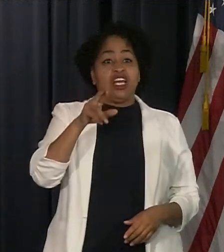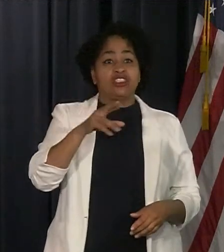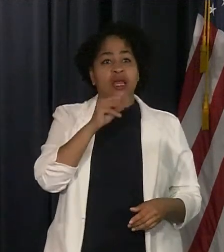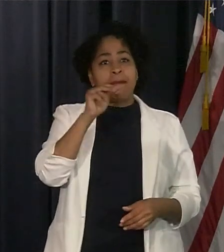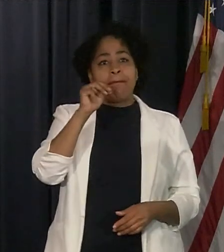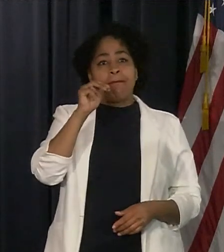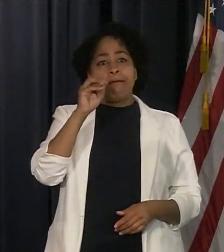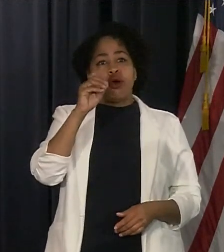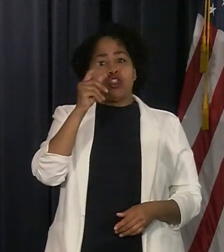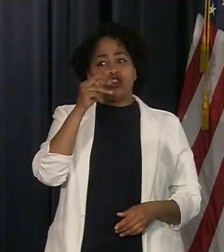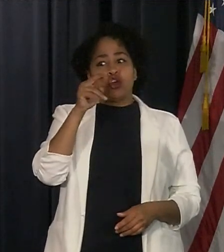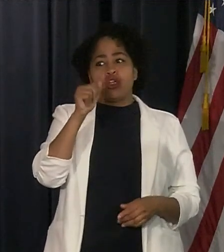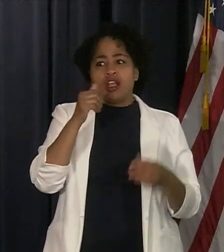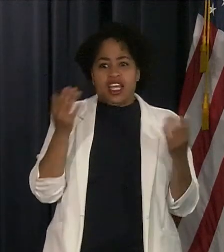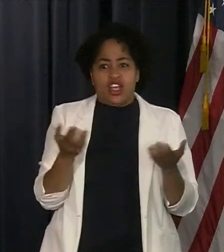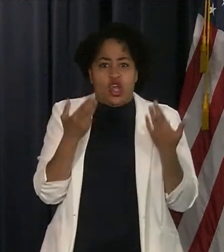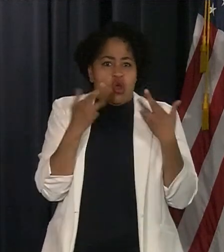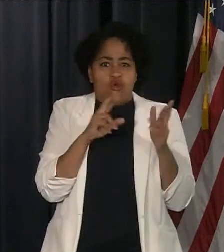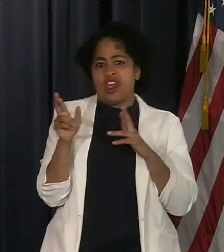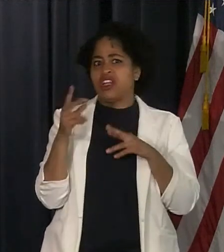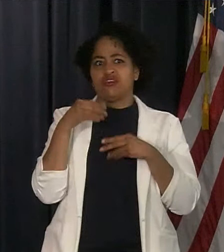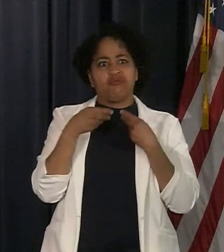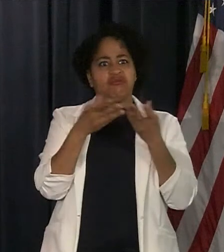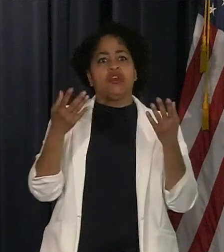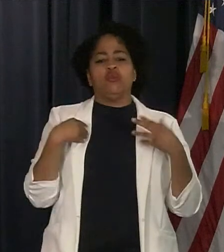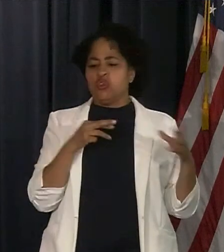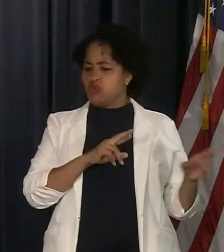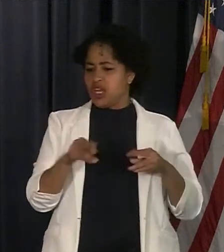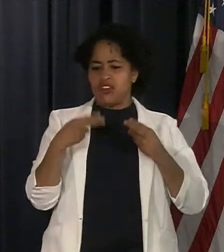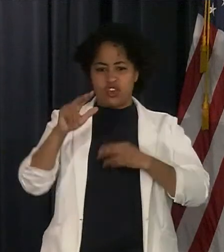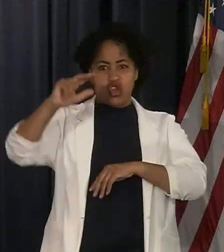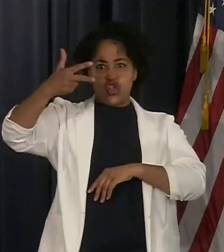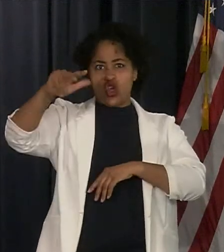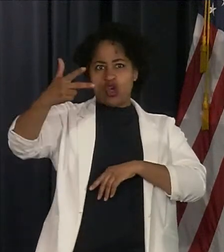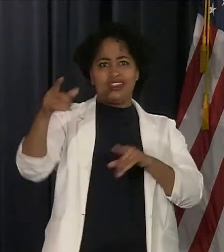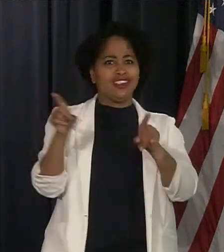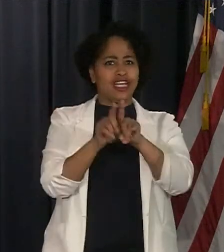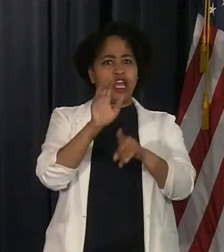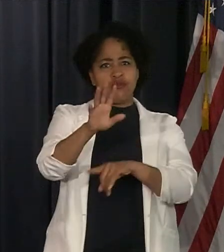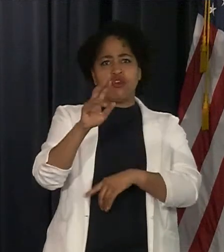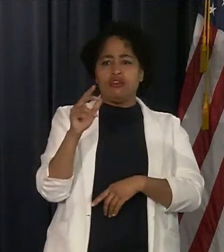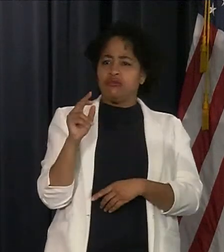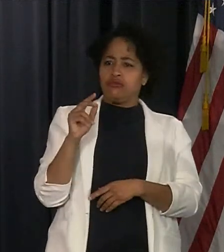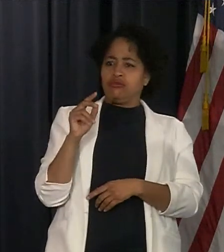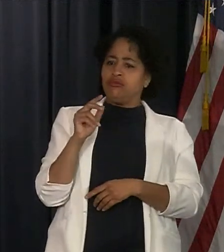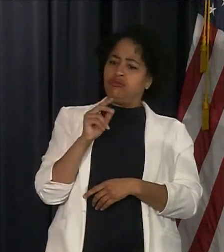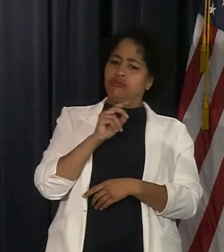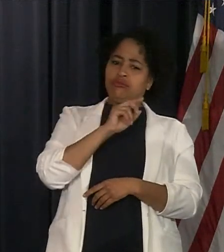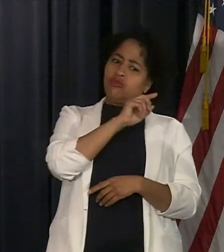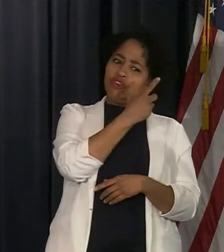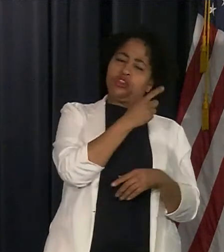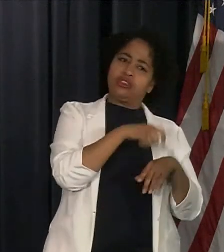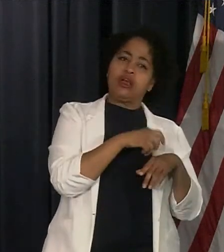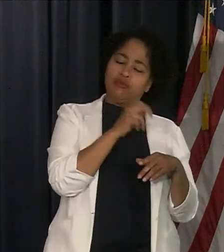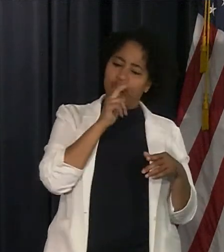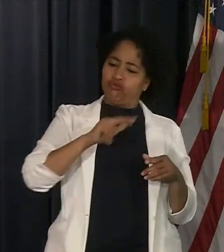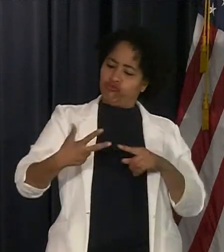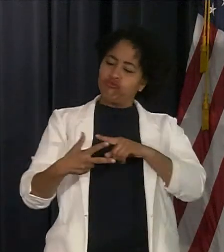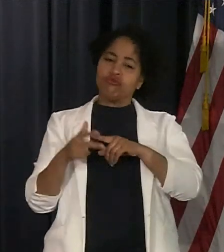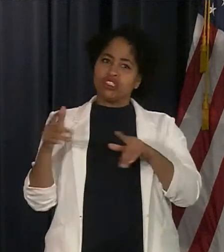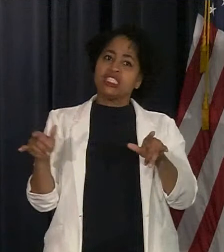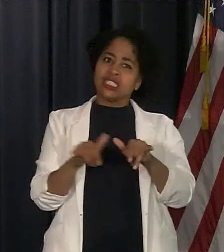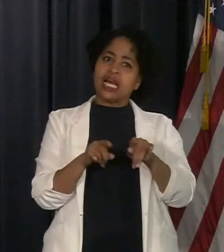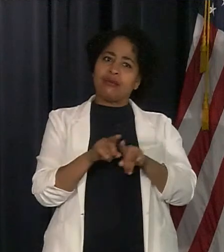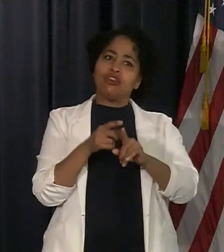you the 3rd shot of what you got the first time, and that's the best standard. That's what we're going to do.